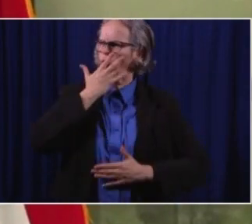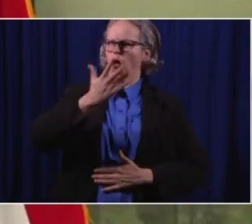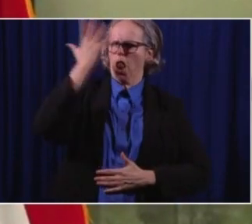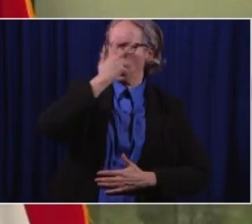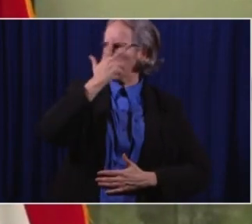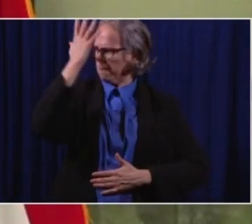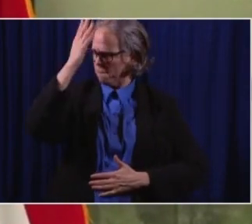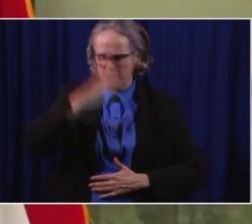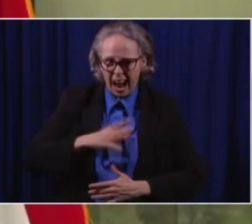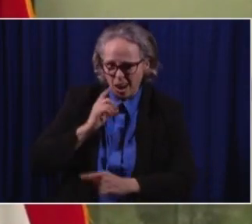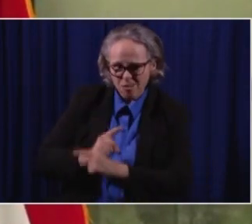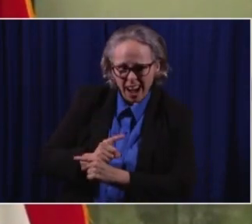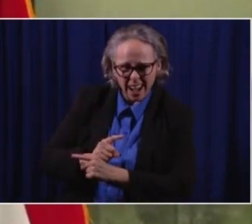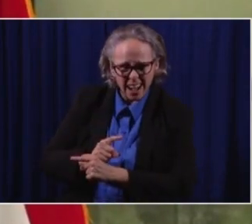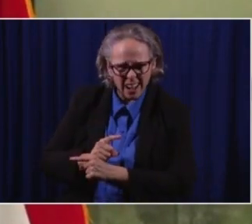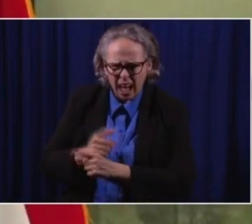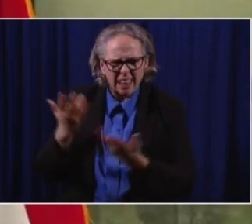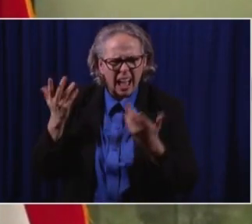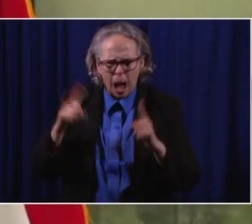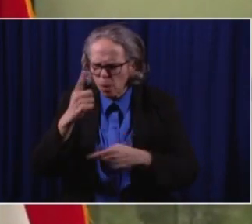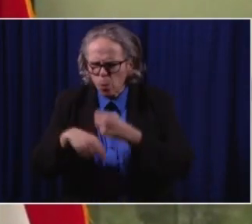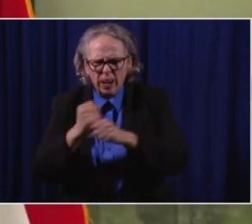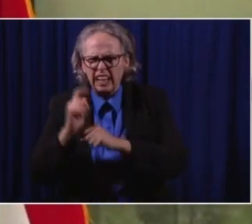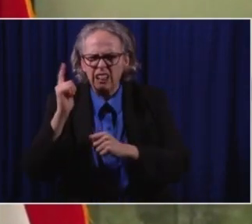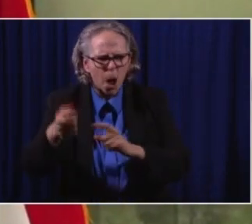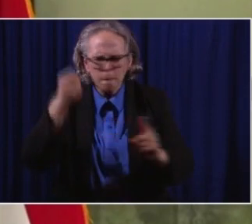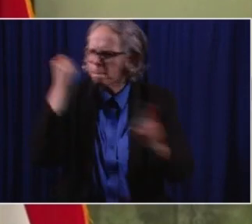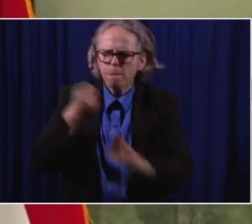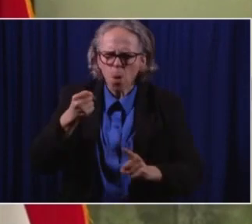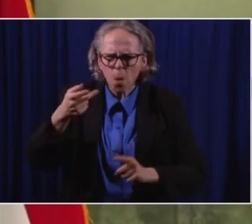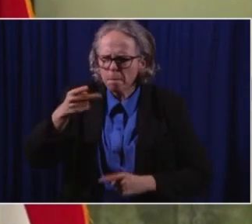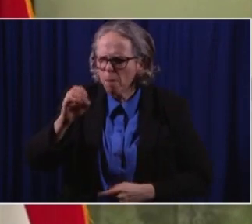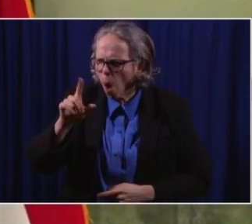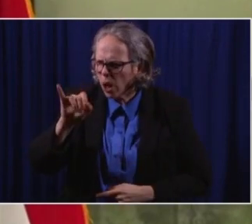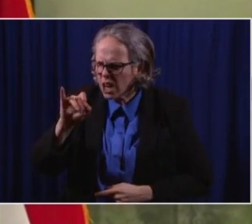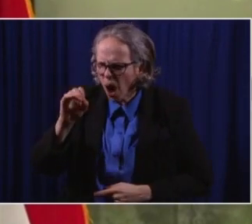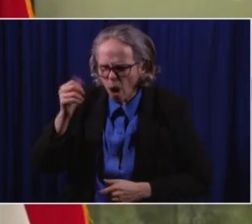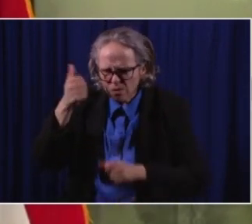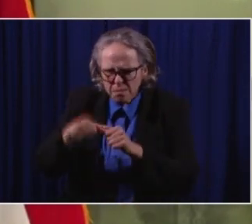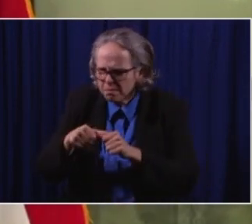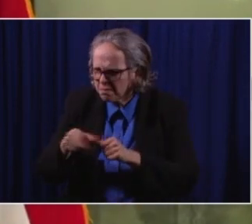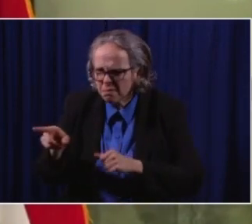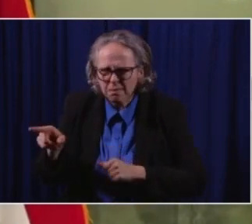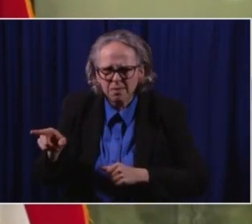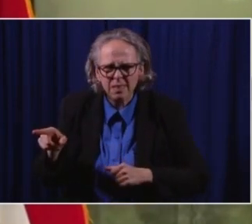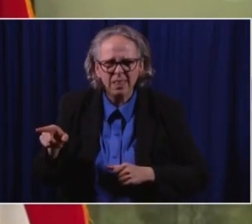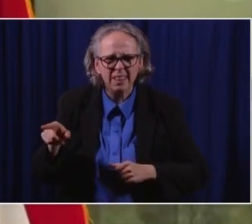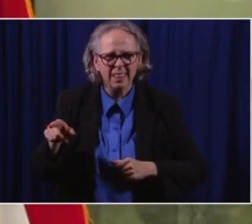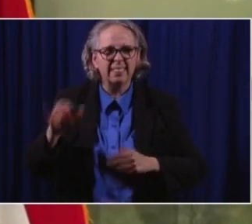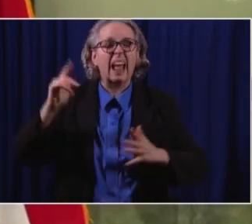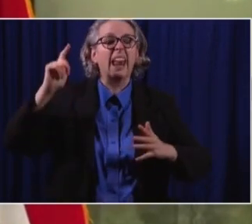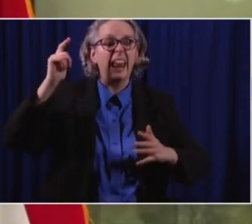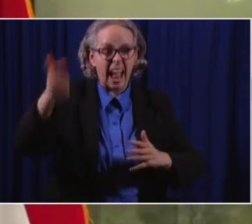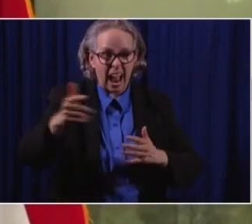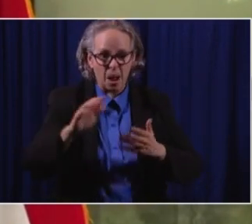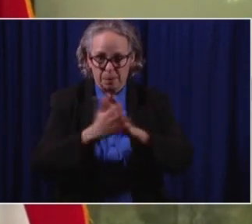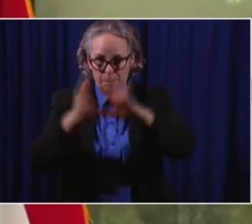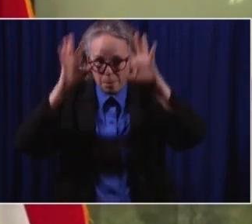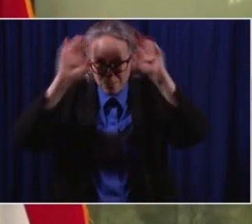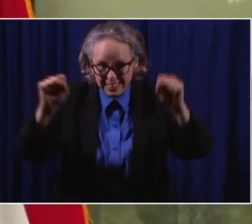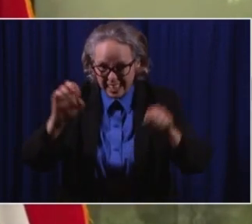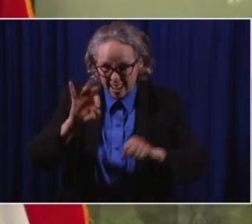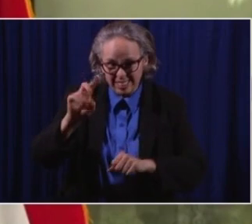then a lot was ahead of him in the future, of course, and four-term president, but also, you know, that next year